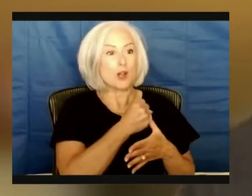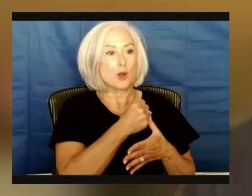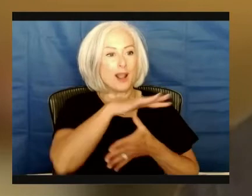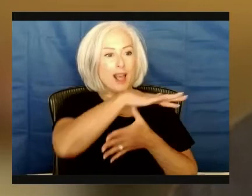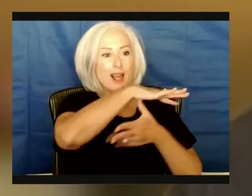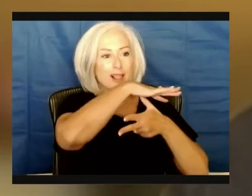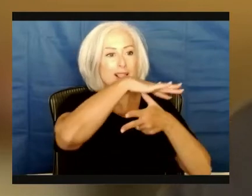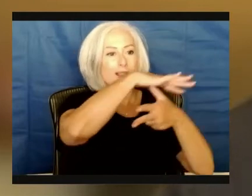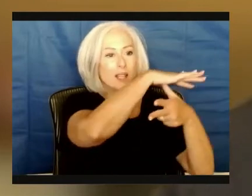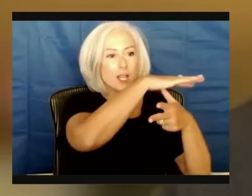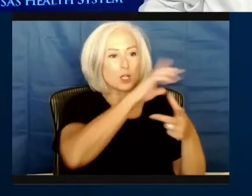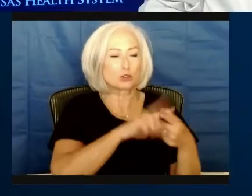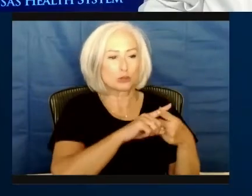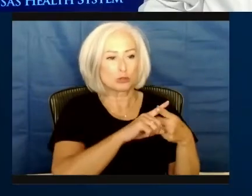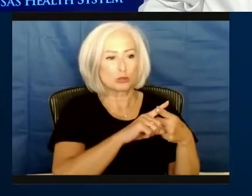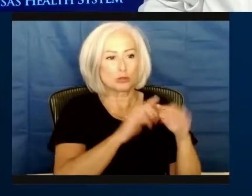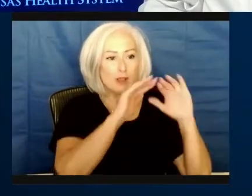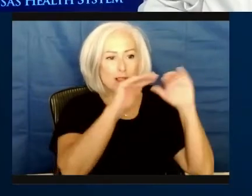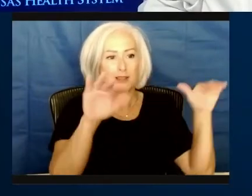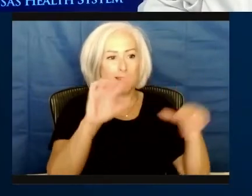centers.